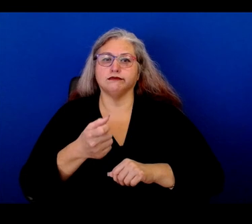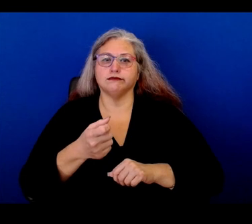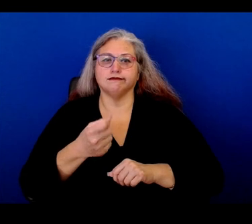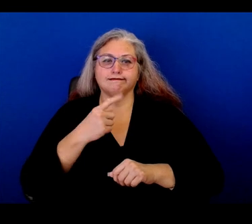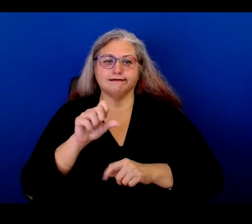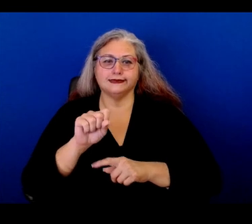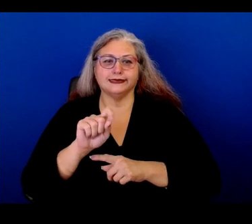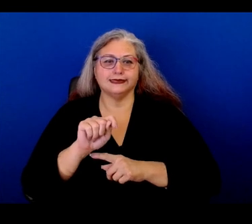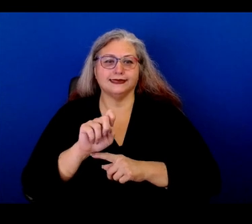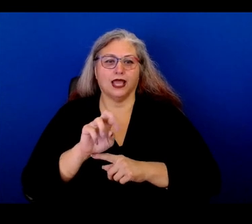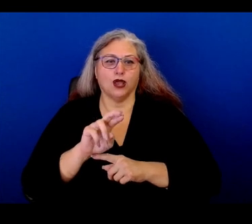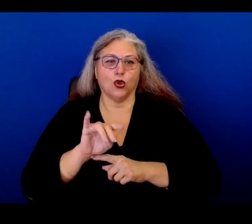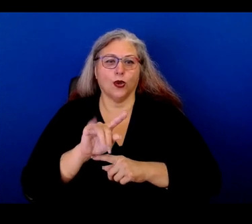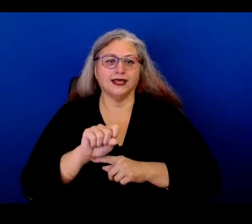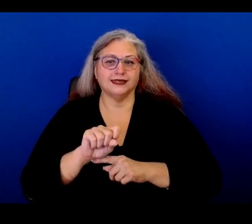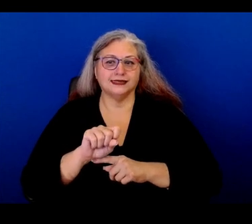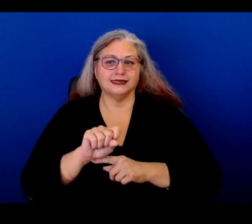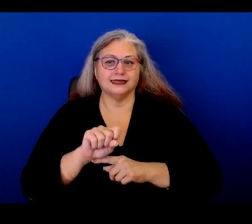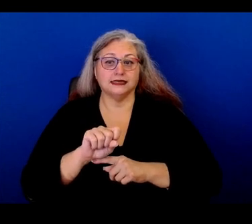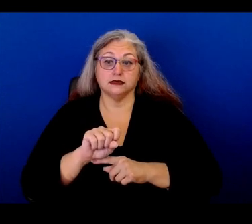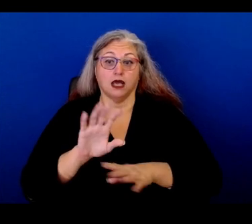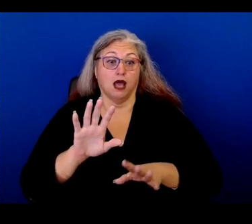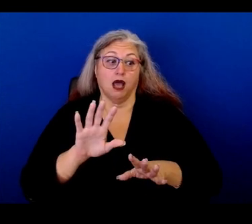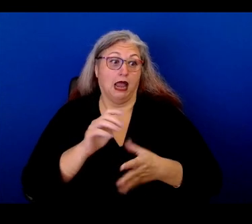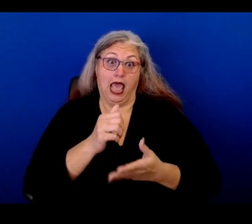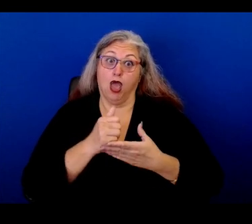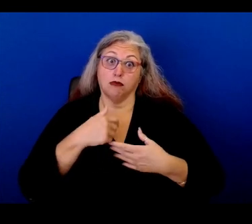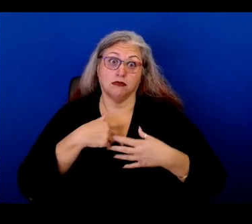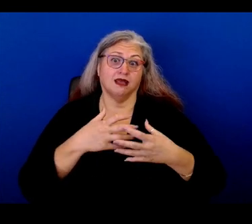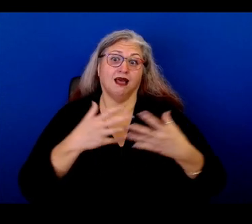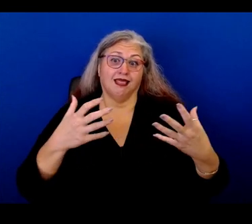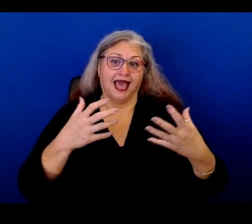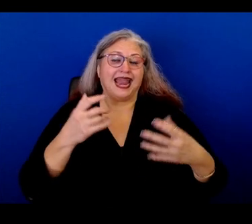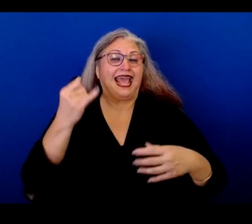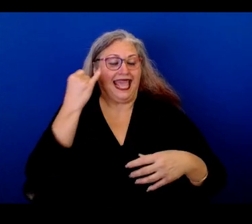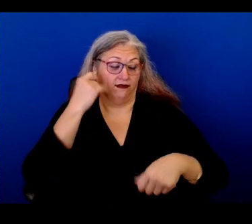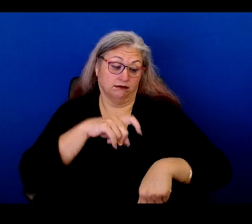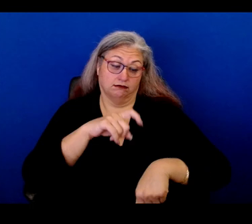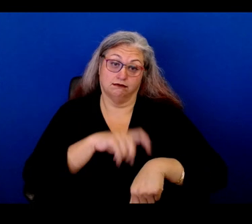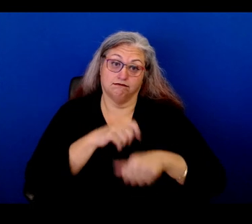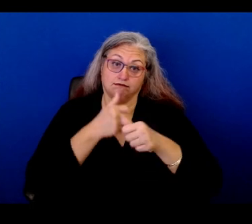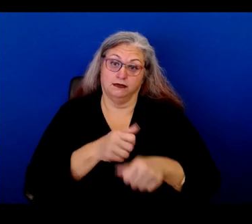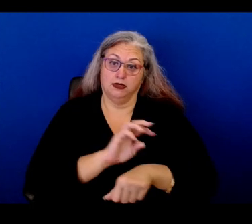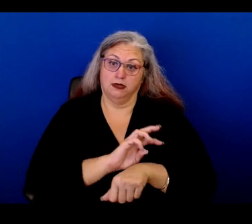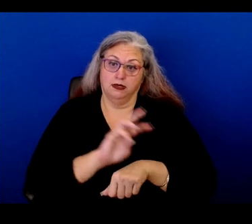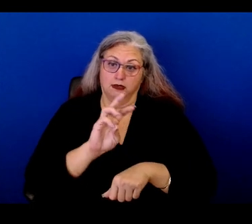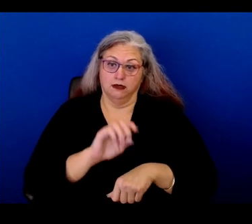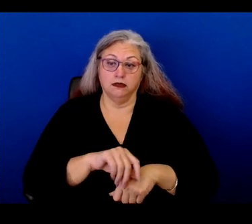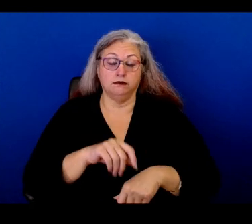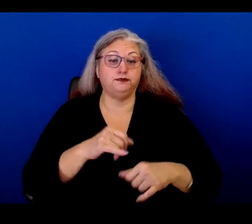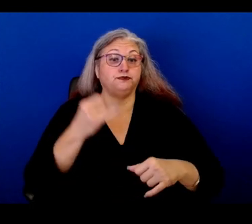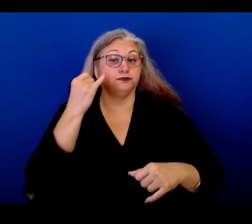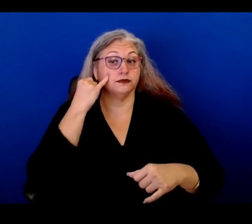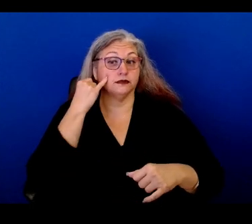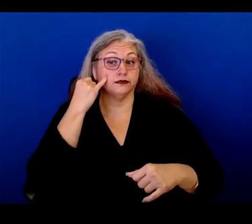steroids, which do me amazingly well if I take it at 6 a.m. If I take it